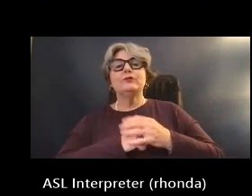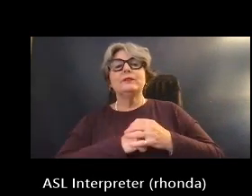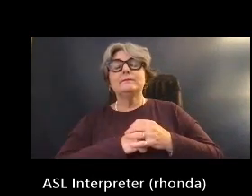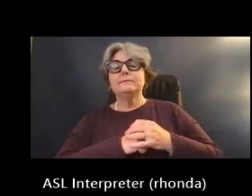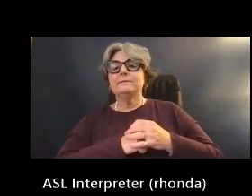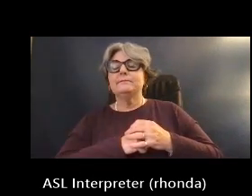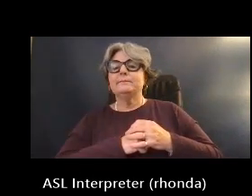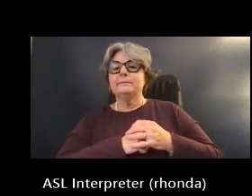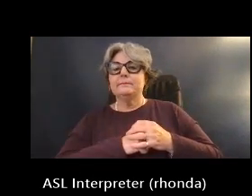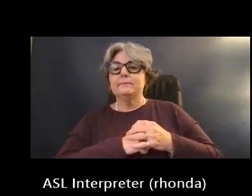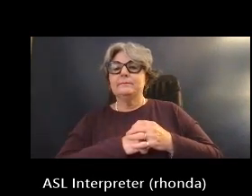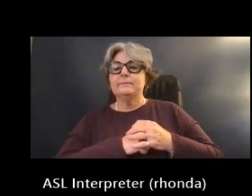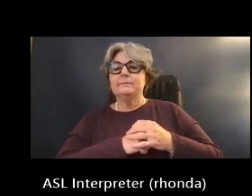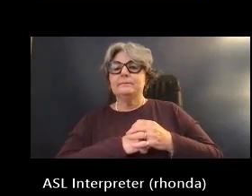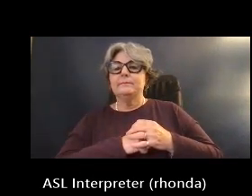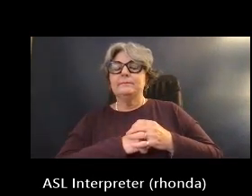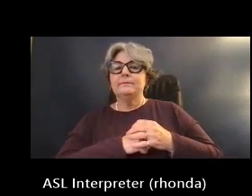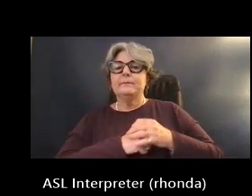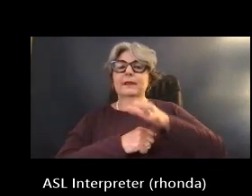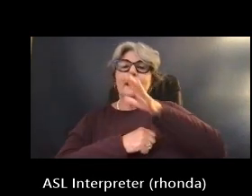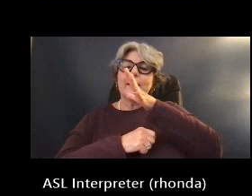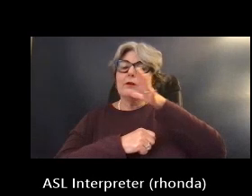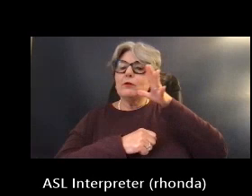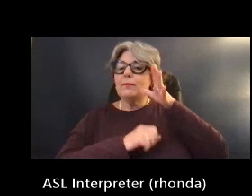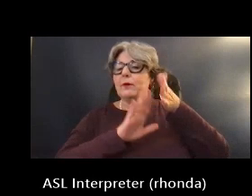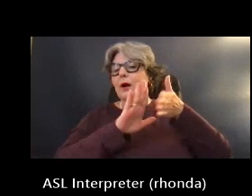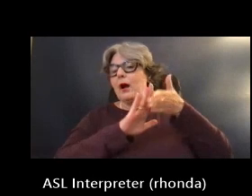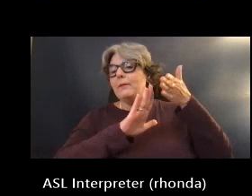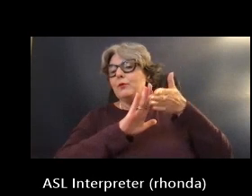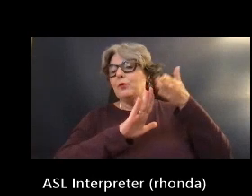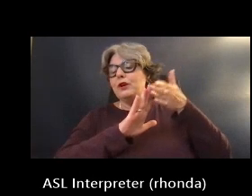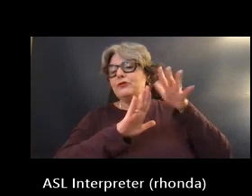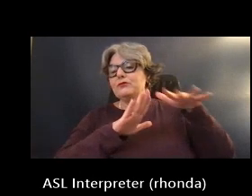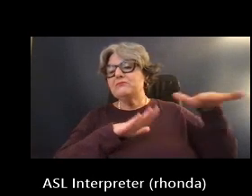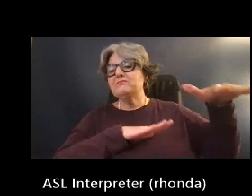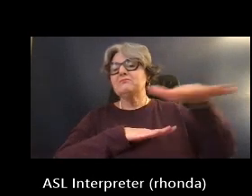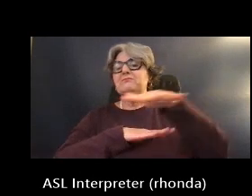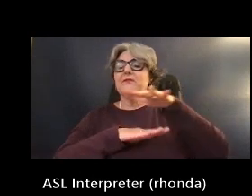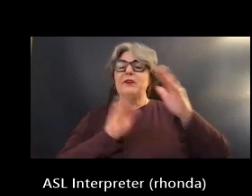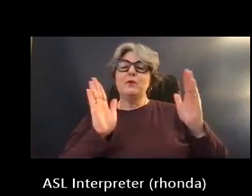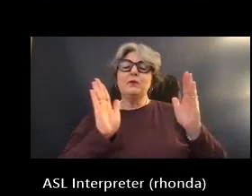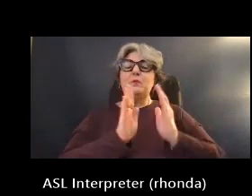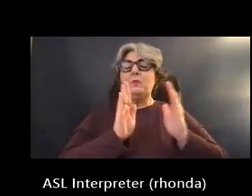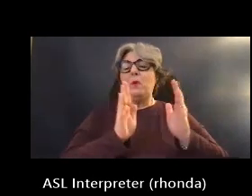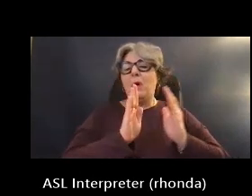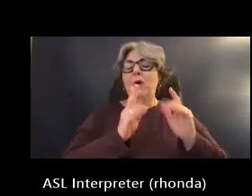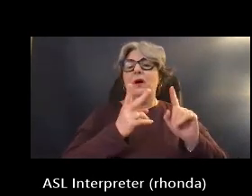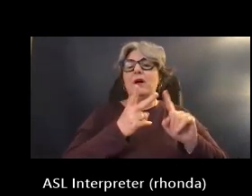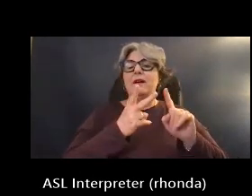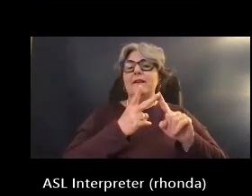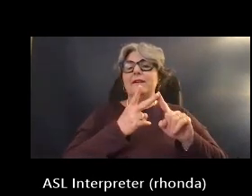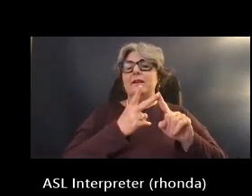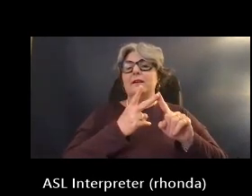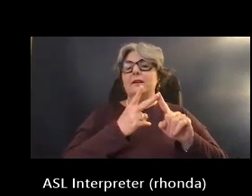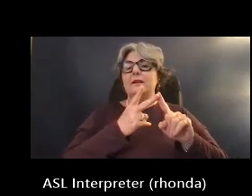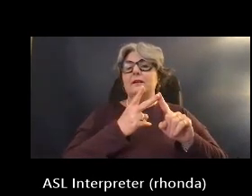lot of the agricultural operations in the Caribbean are small scale. They're very